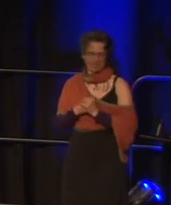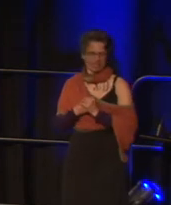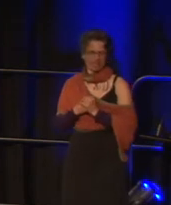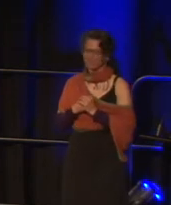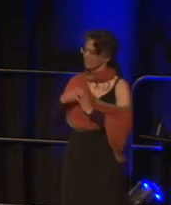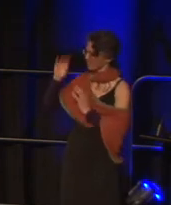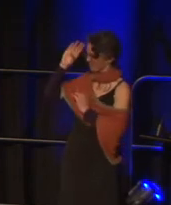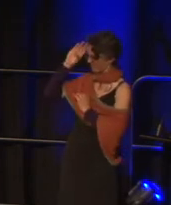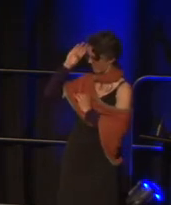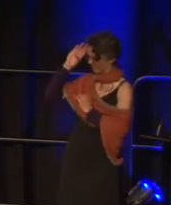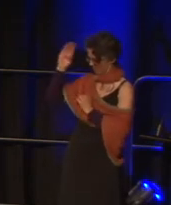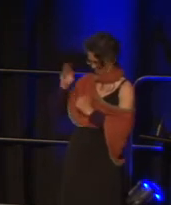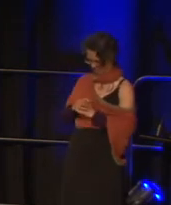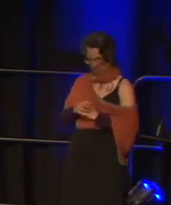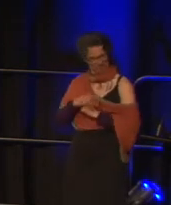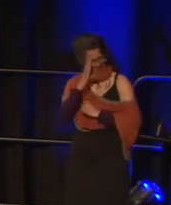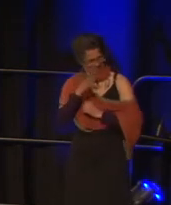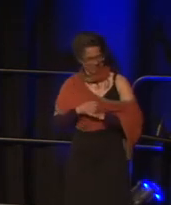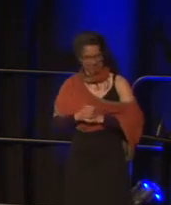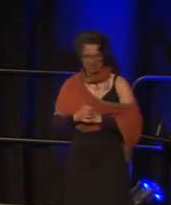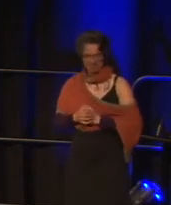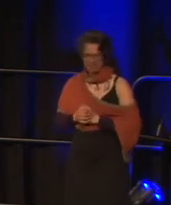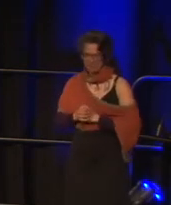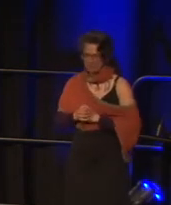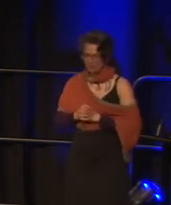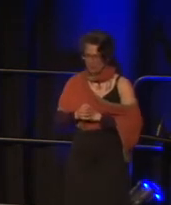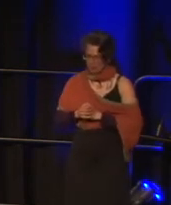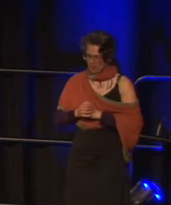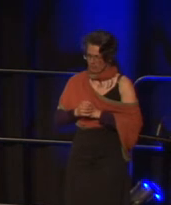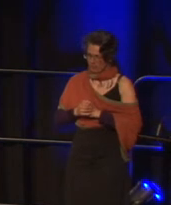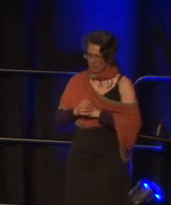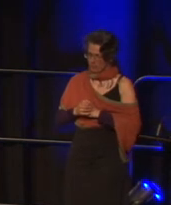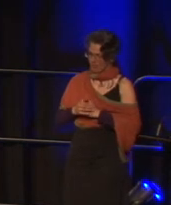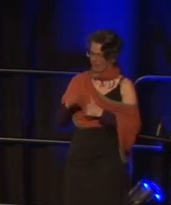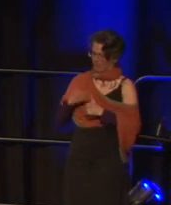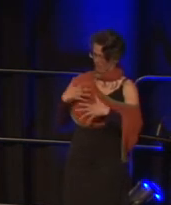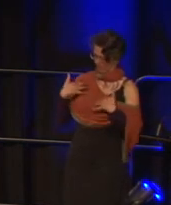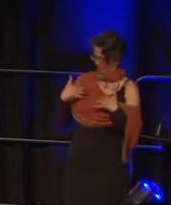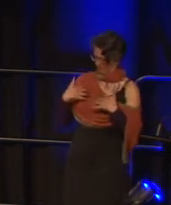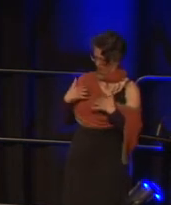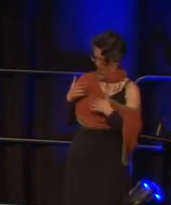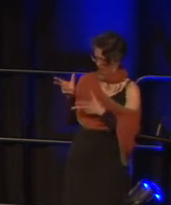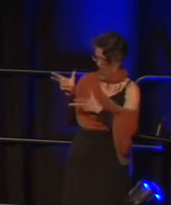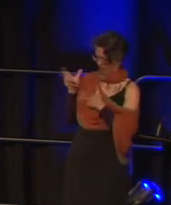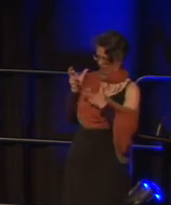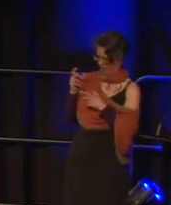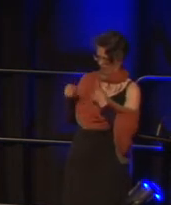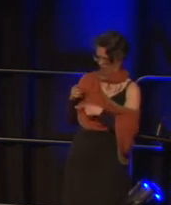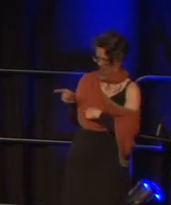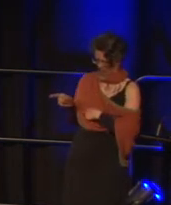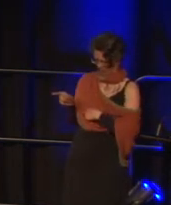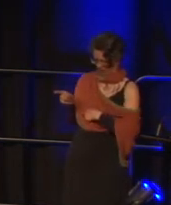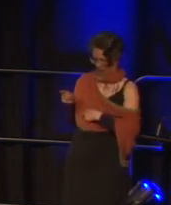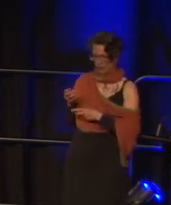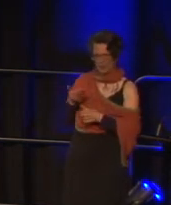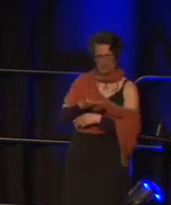Kia ora, Shane. Kia ora, Craig. Now, one of the interesting things that I've learned about you, and I'm sure some